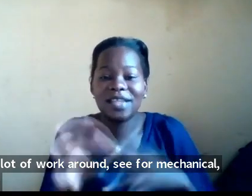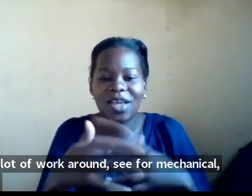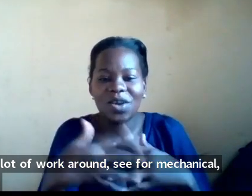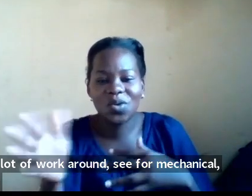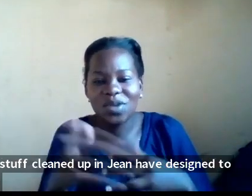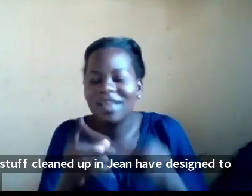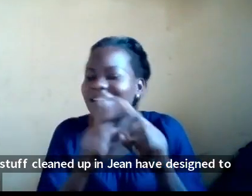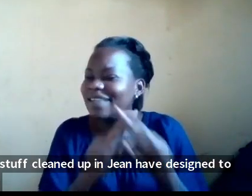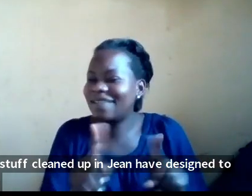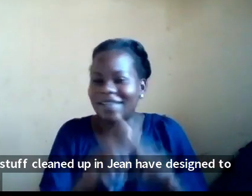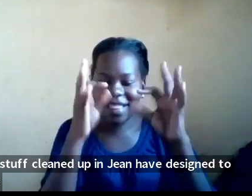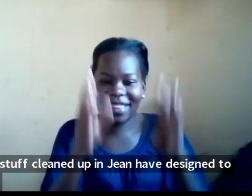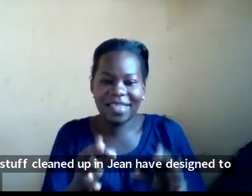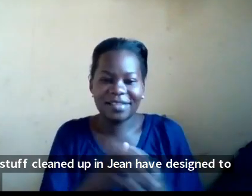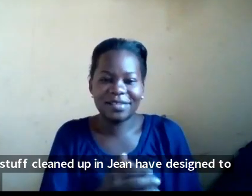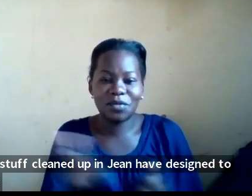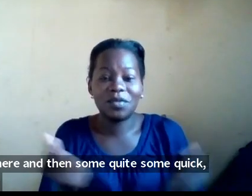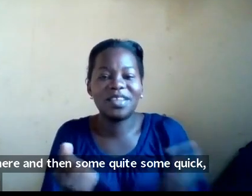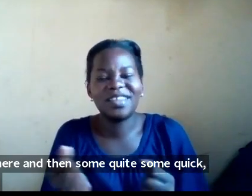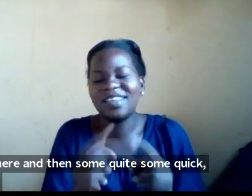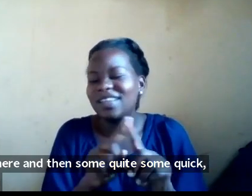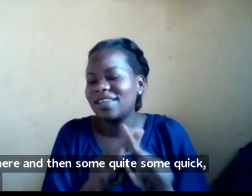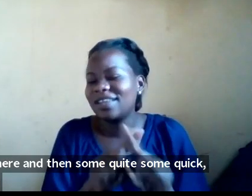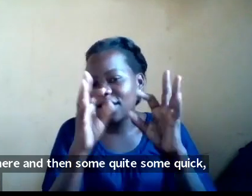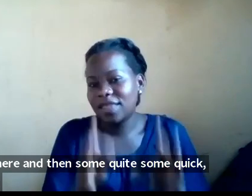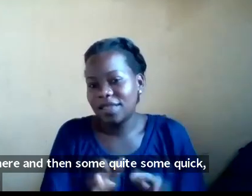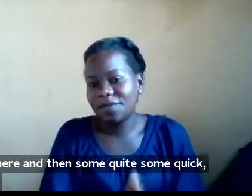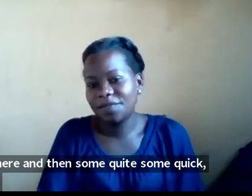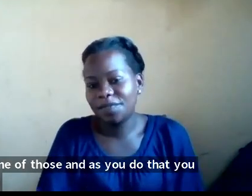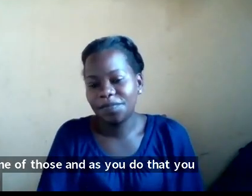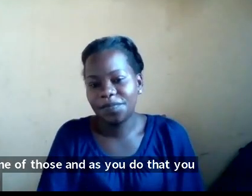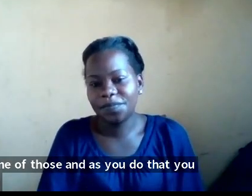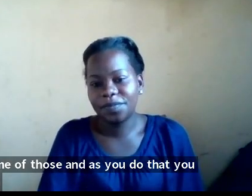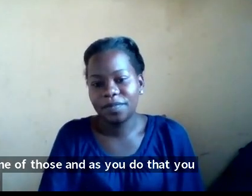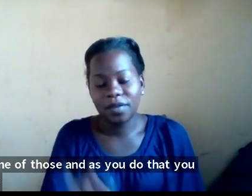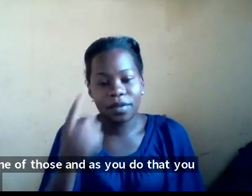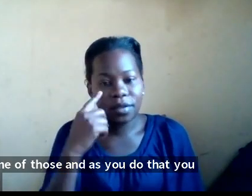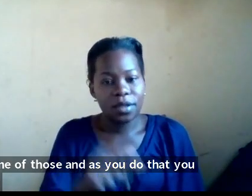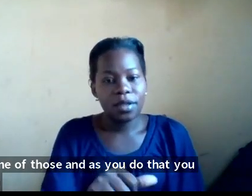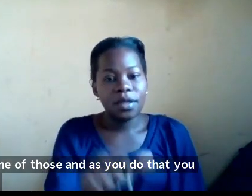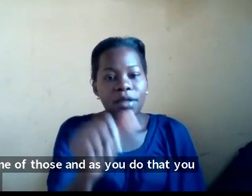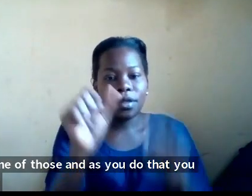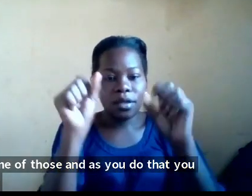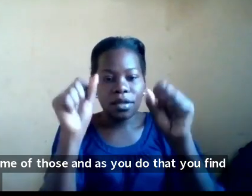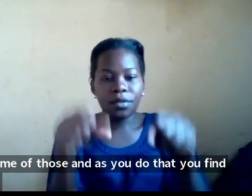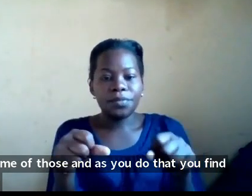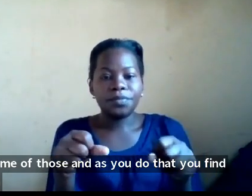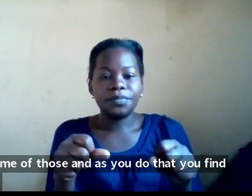done some of those. And as you do that, you find yourself in a place